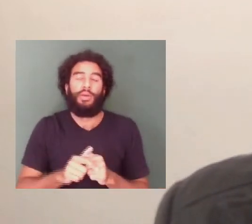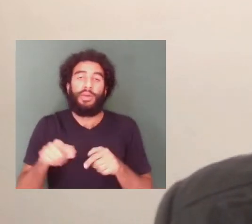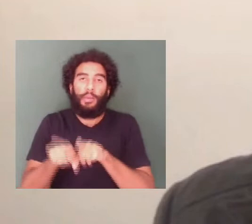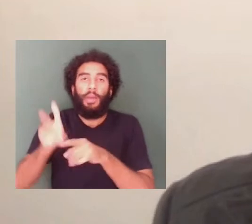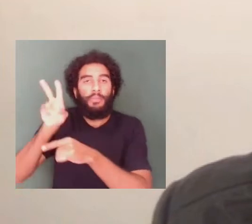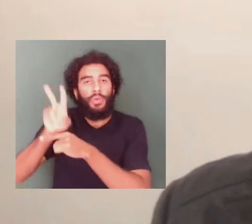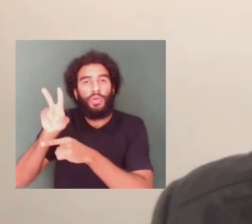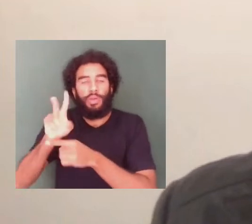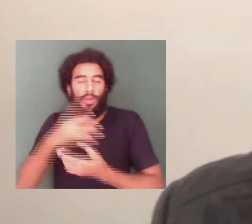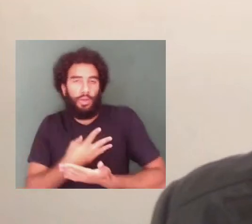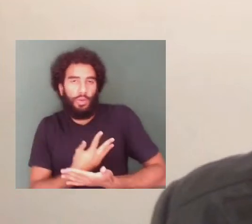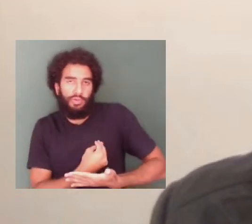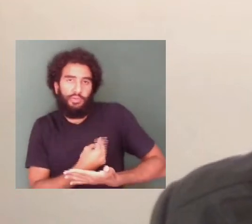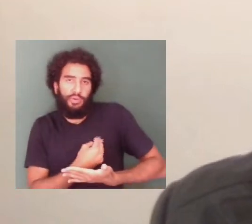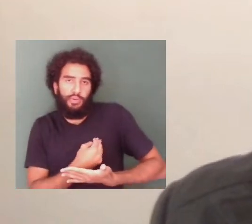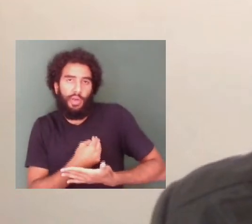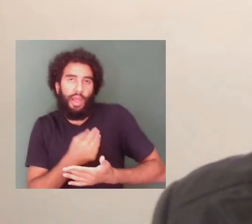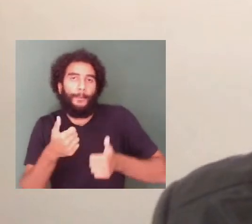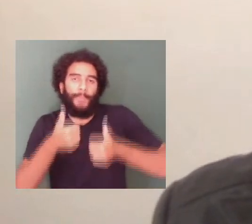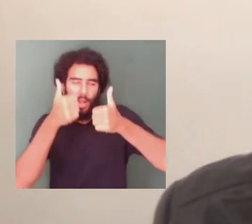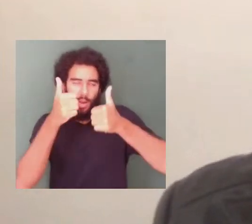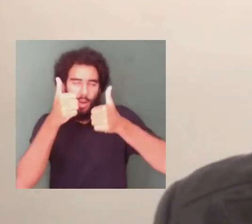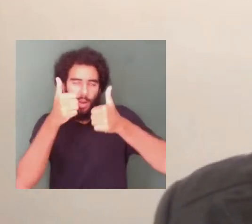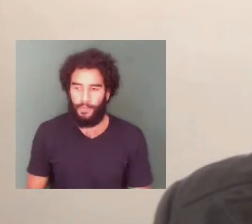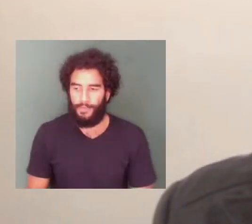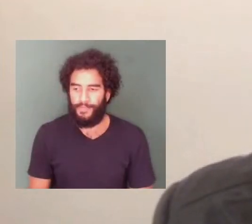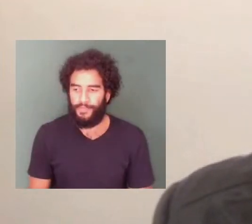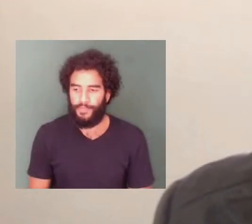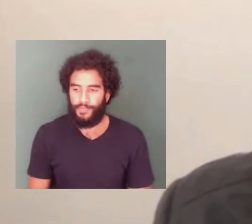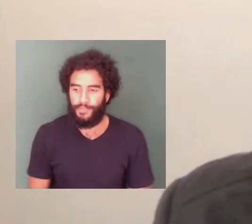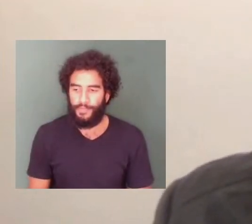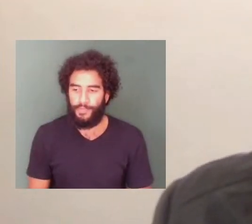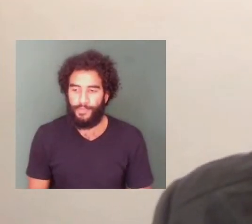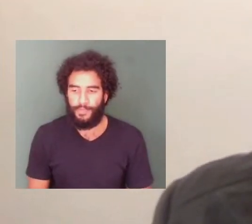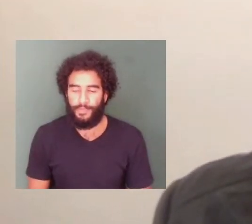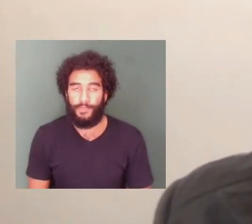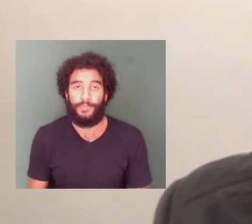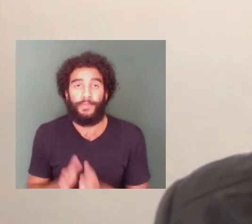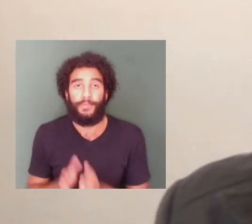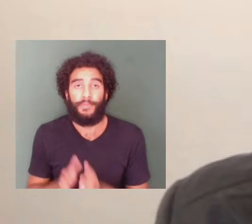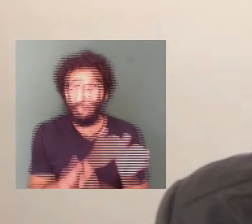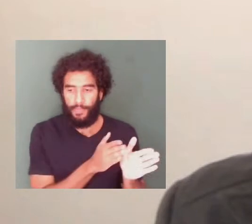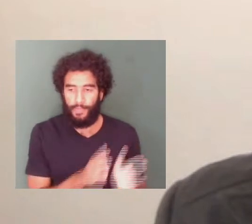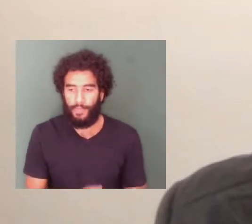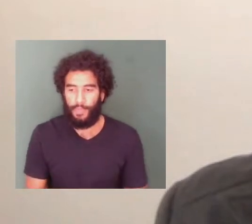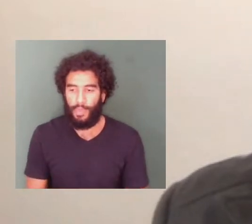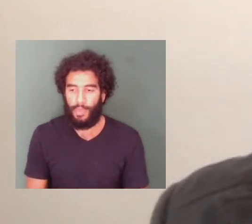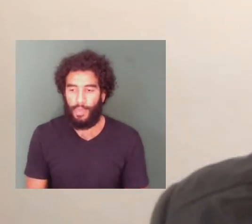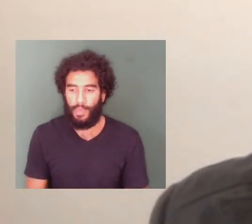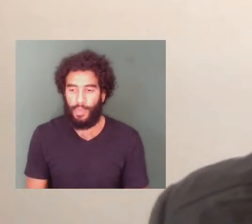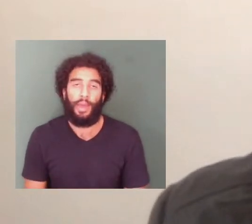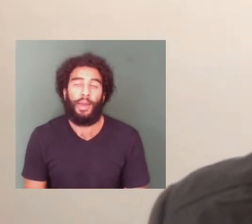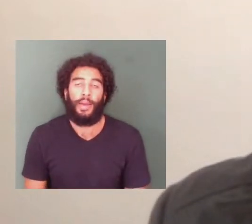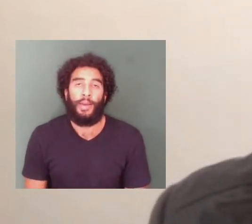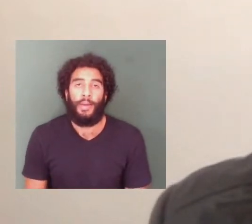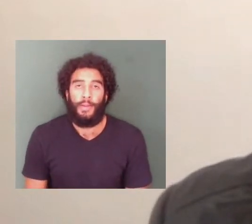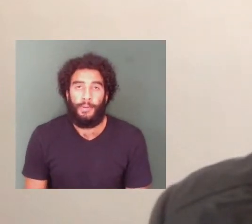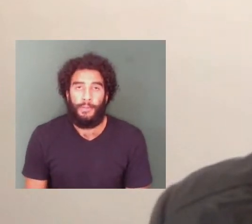to defend breastfeeding. And without further ado, I'd like to